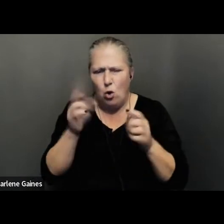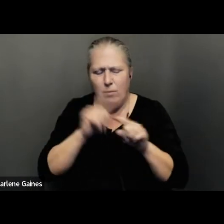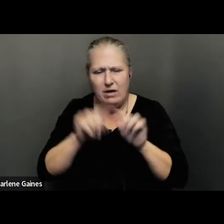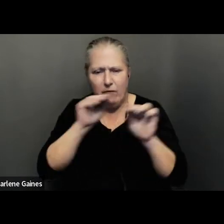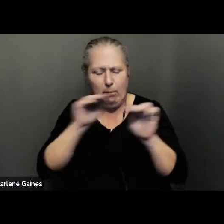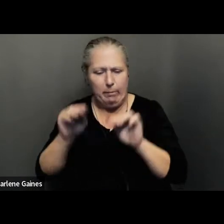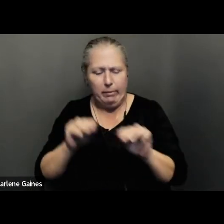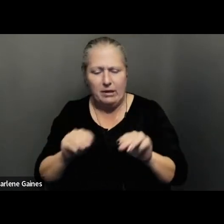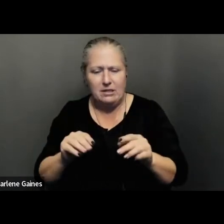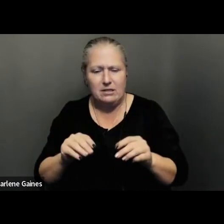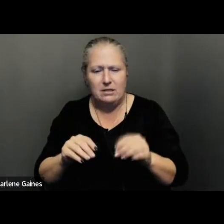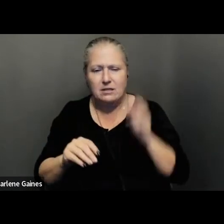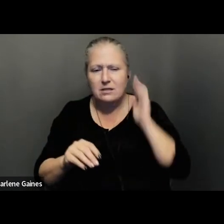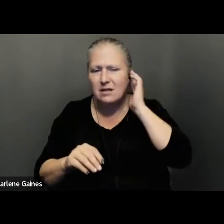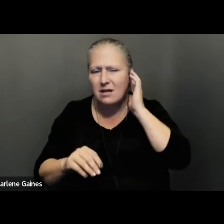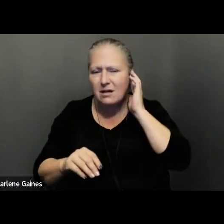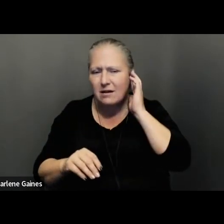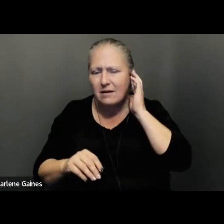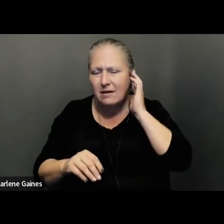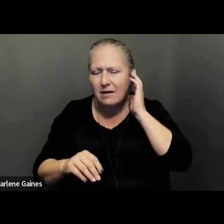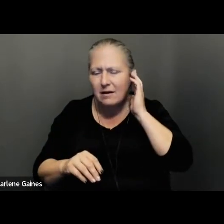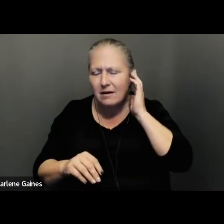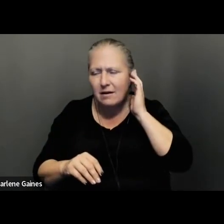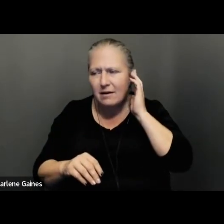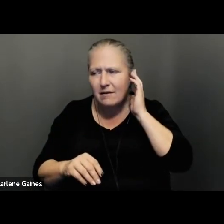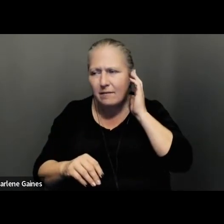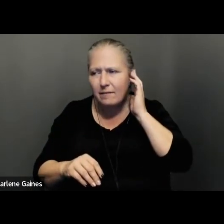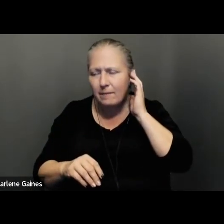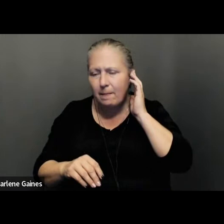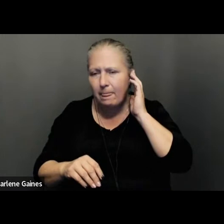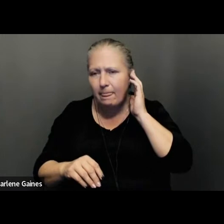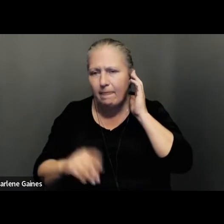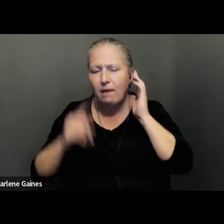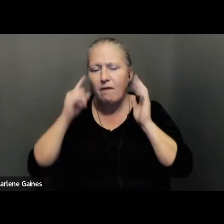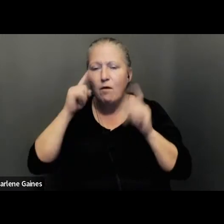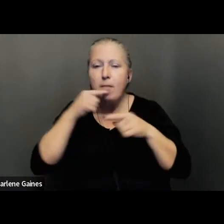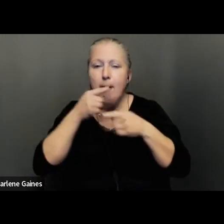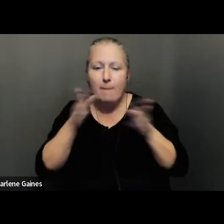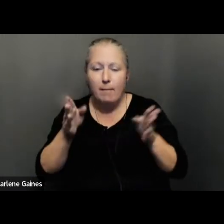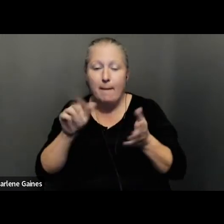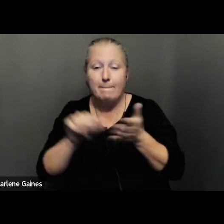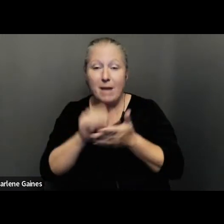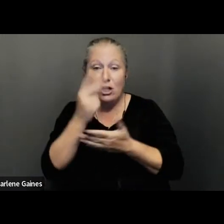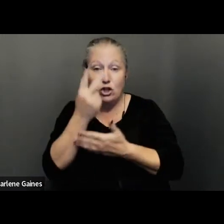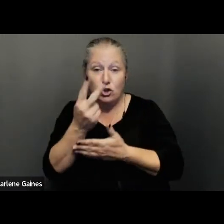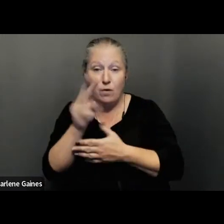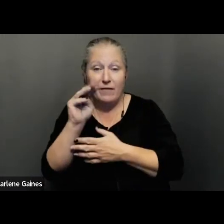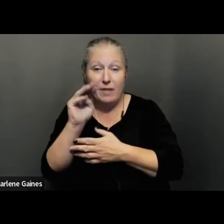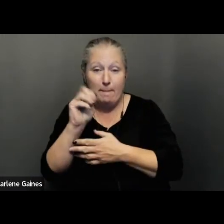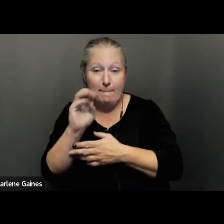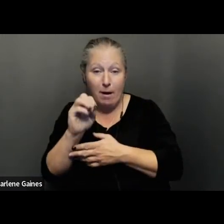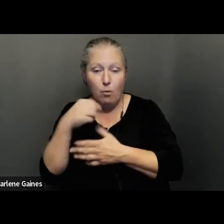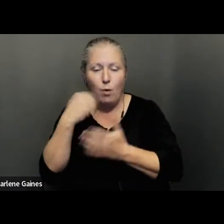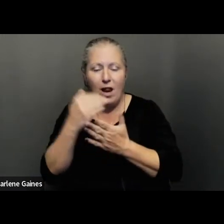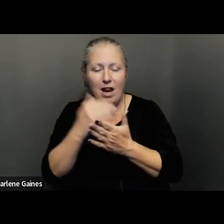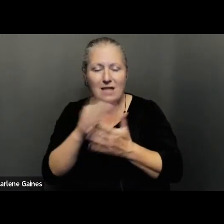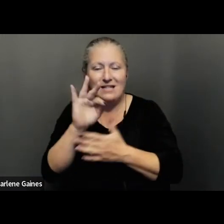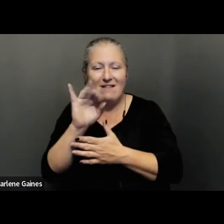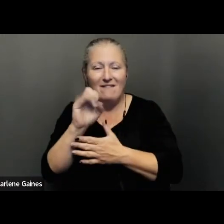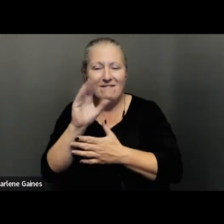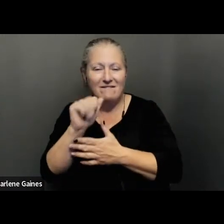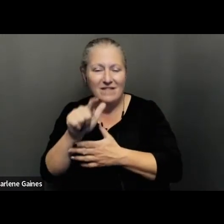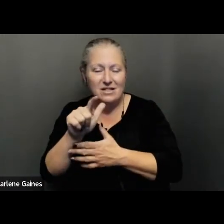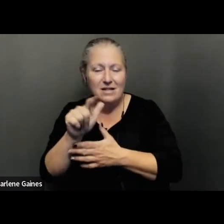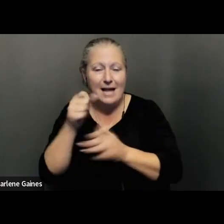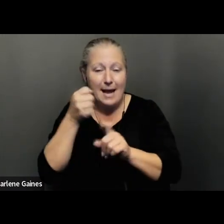it's 1.5. Yeah. So on just for the public, on page 2 of the memo, we list the fiscal impact.